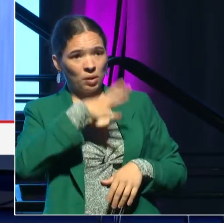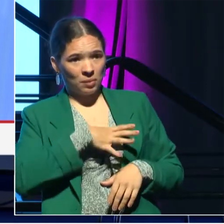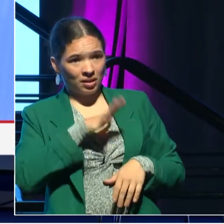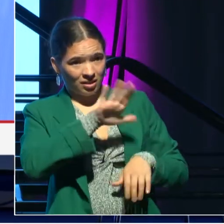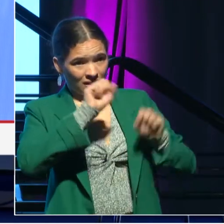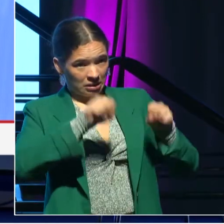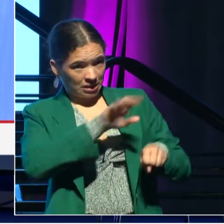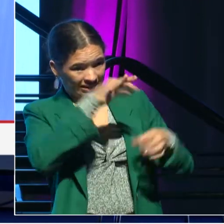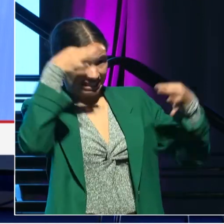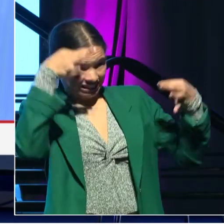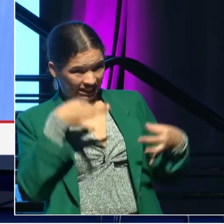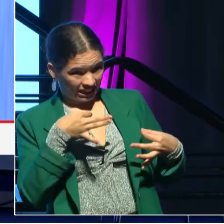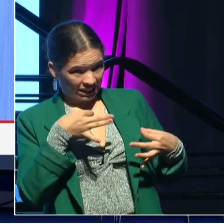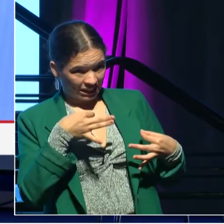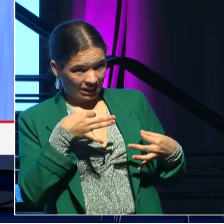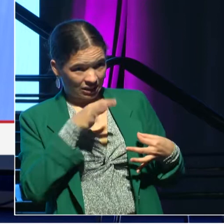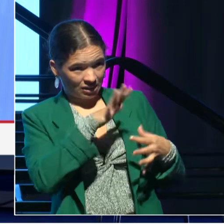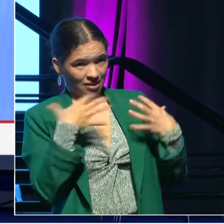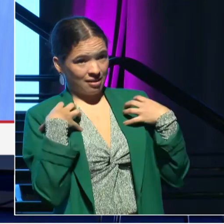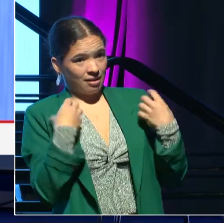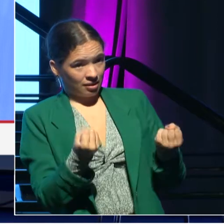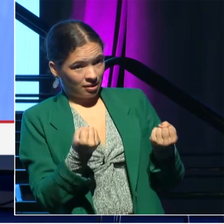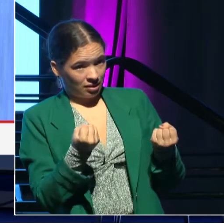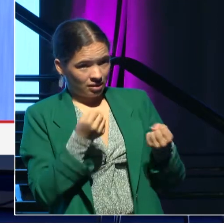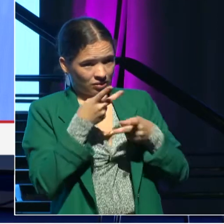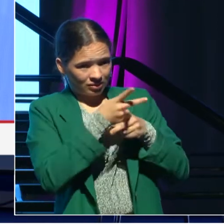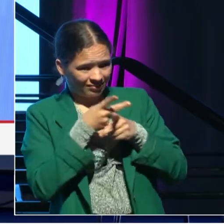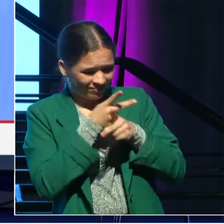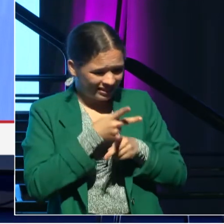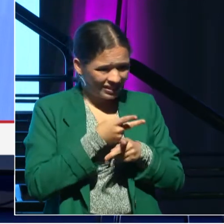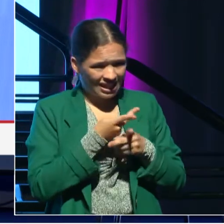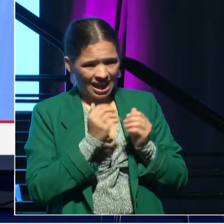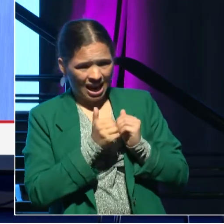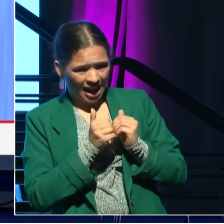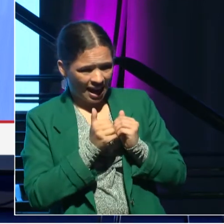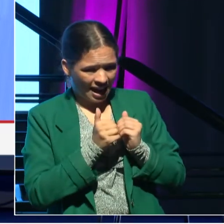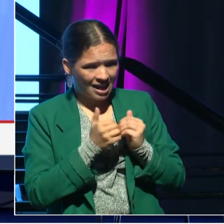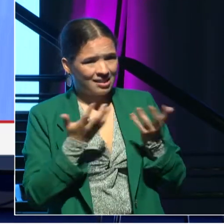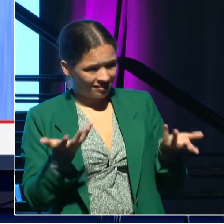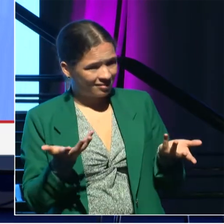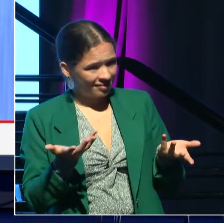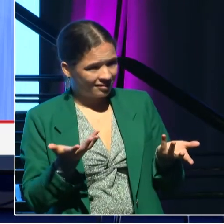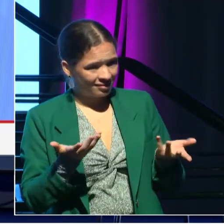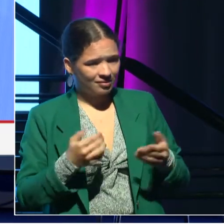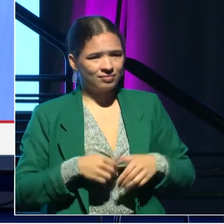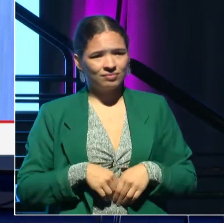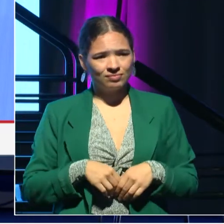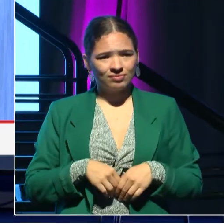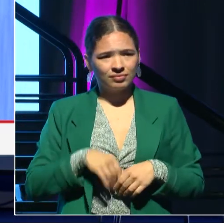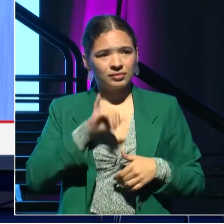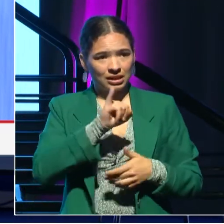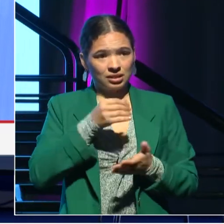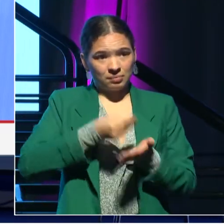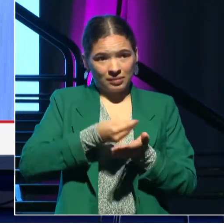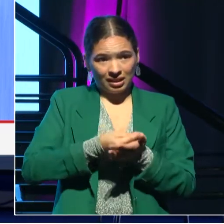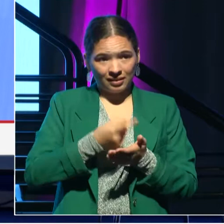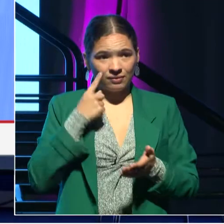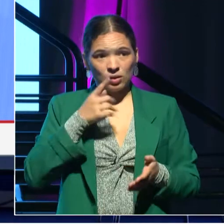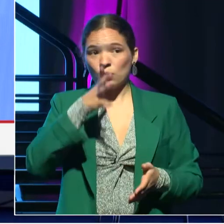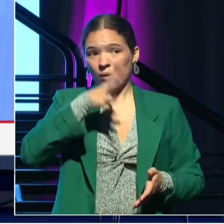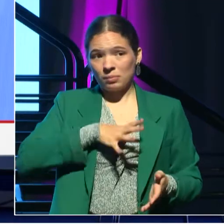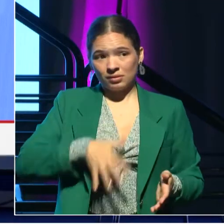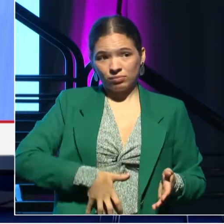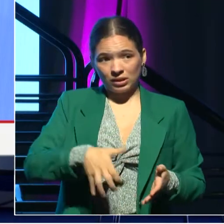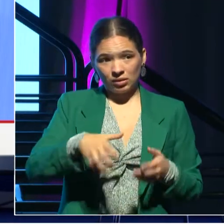novel concept. And trusting pregnant women to know when they feel right and when